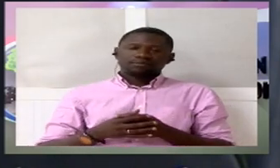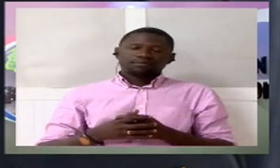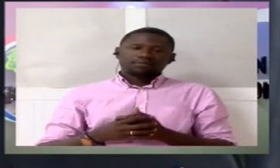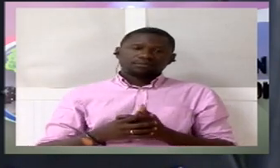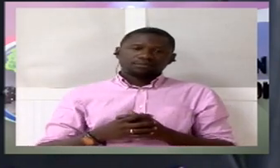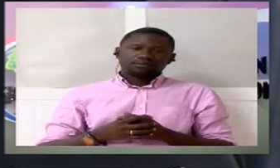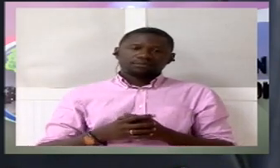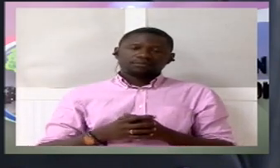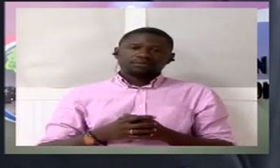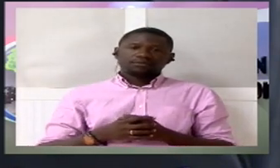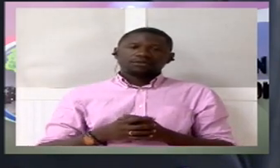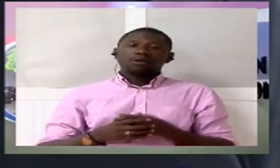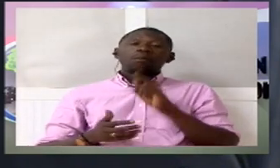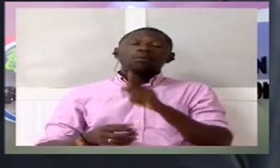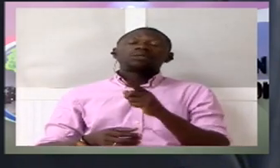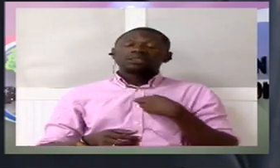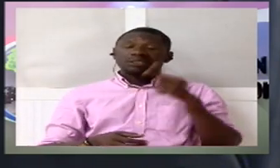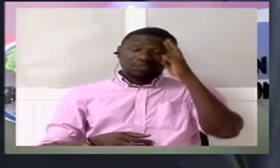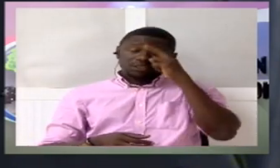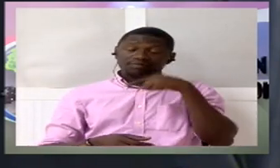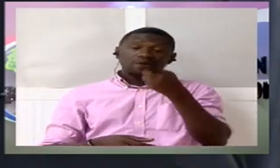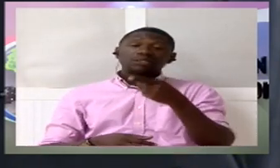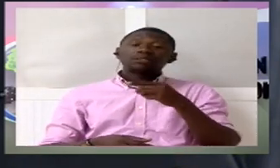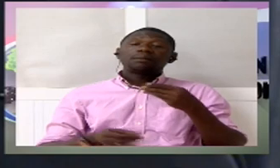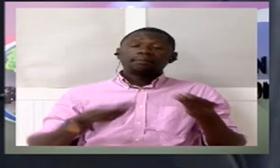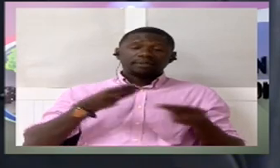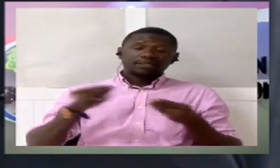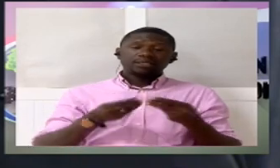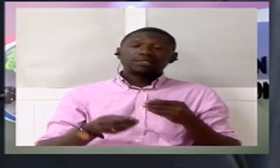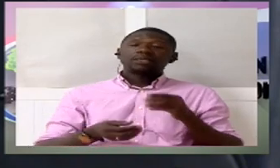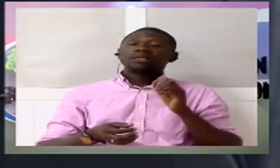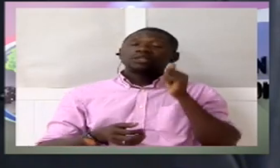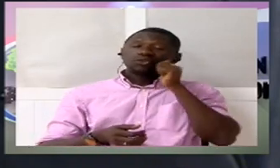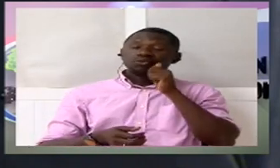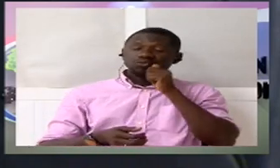But the reason for his business, which he used to tell me, is that